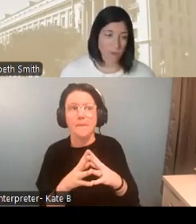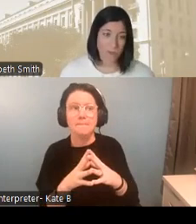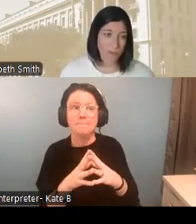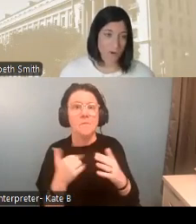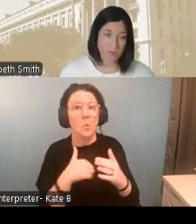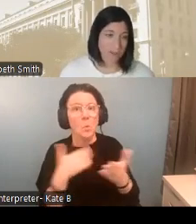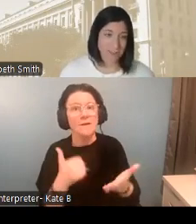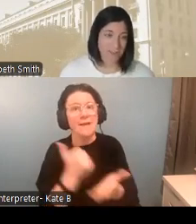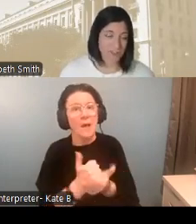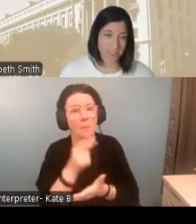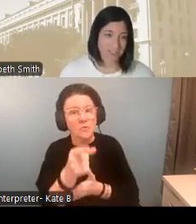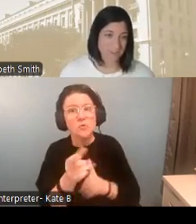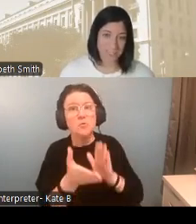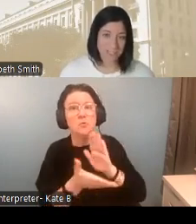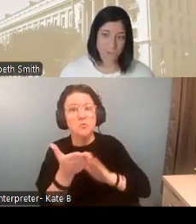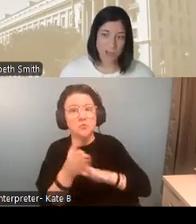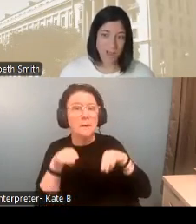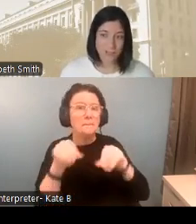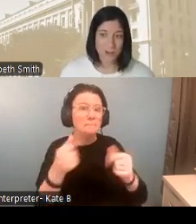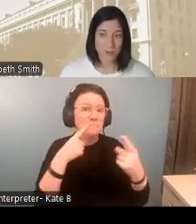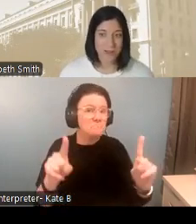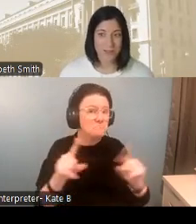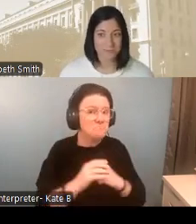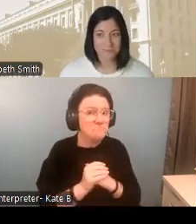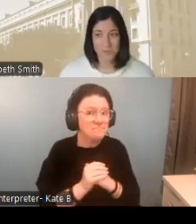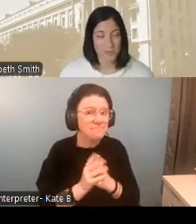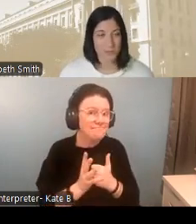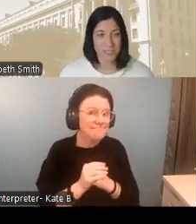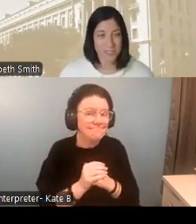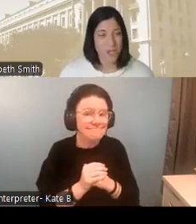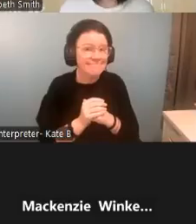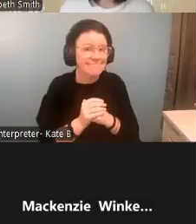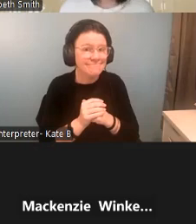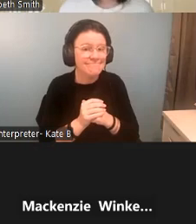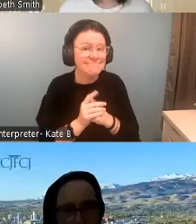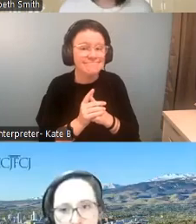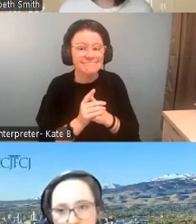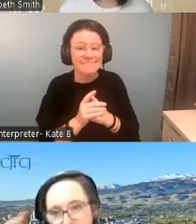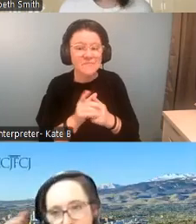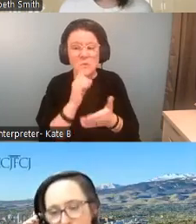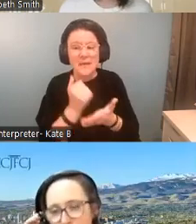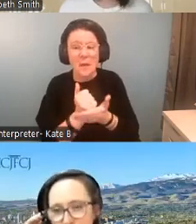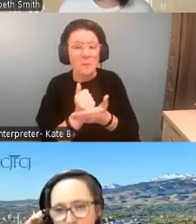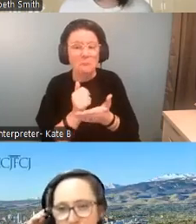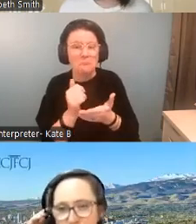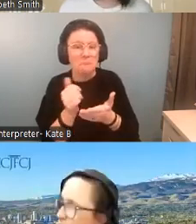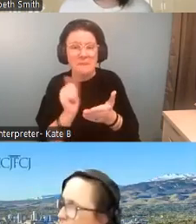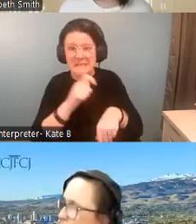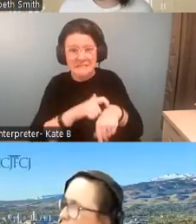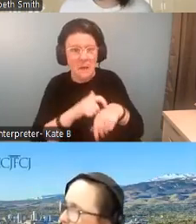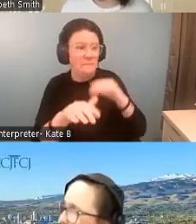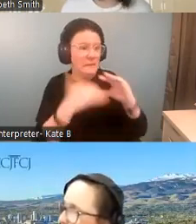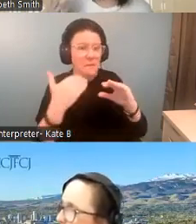your programs run efficiently and effectively as well. So really, really happy to answer any questions at any time, or